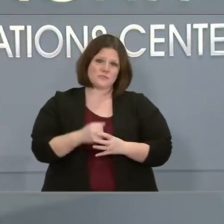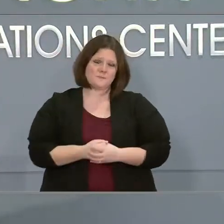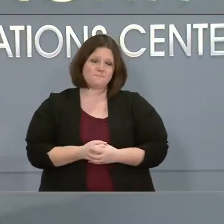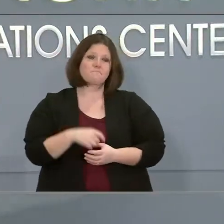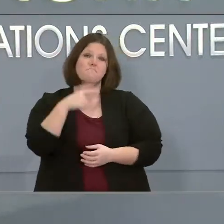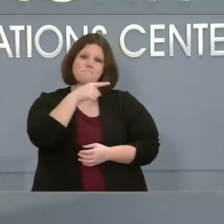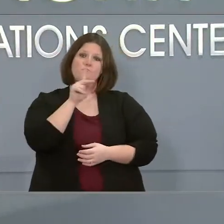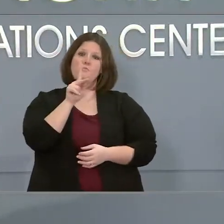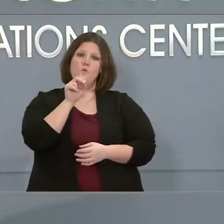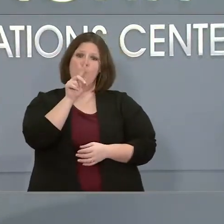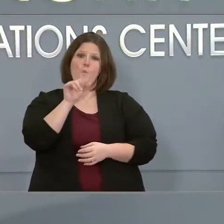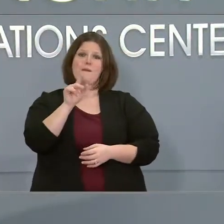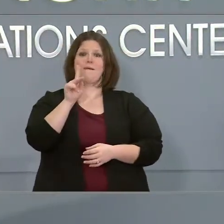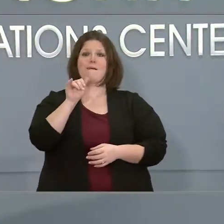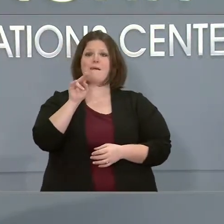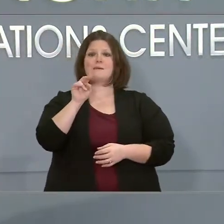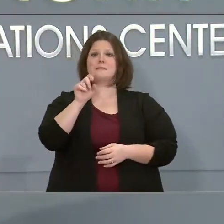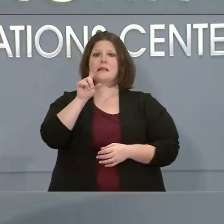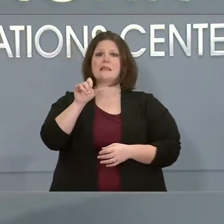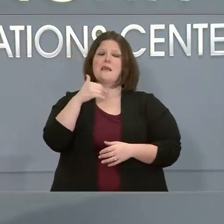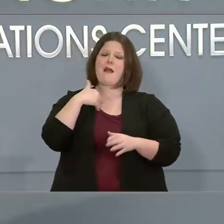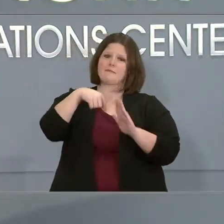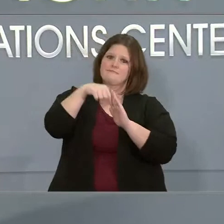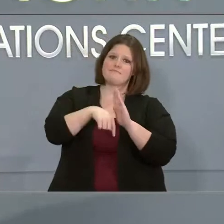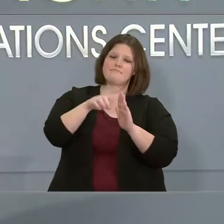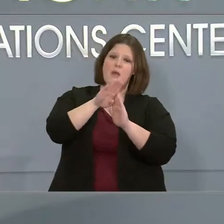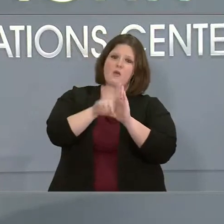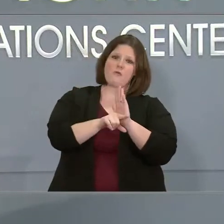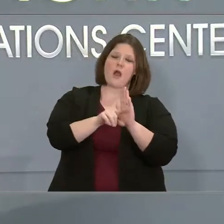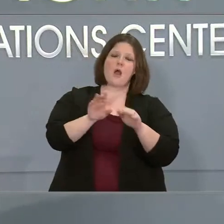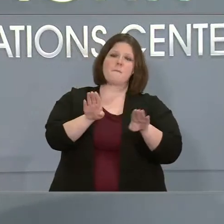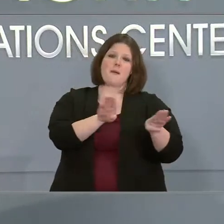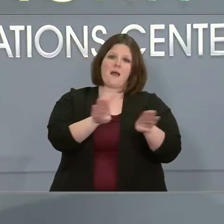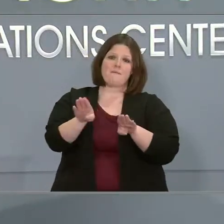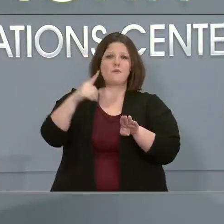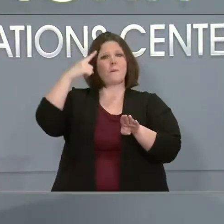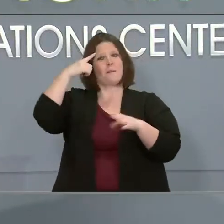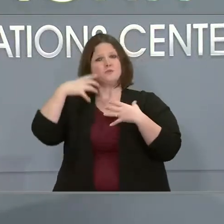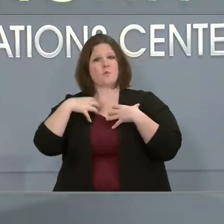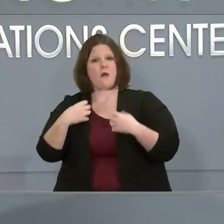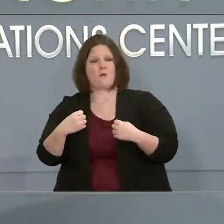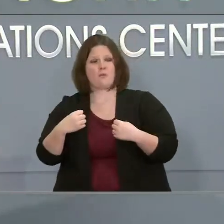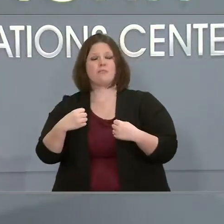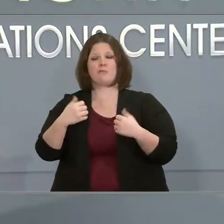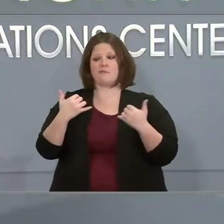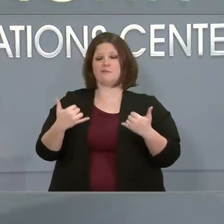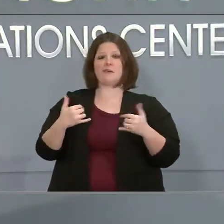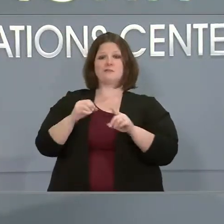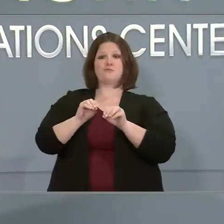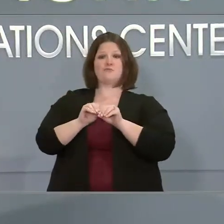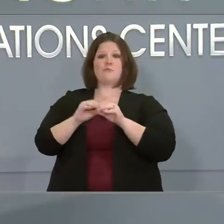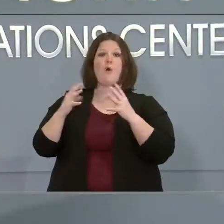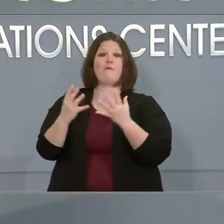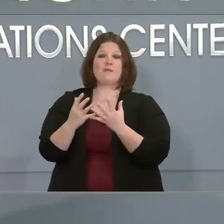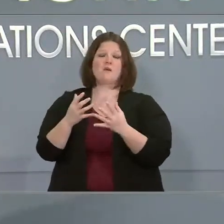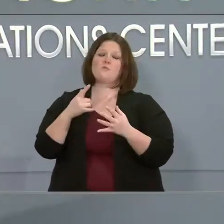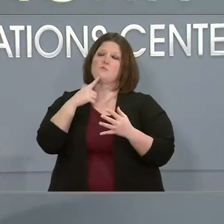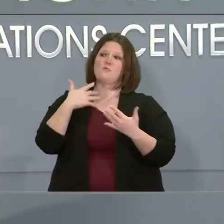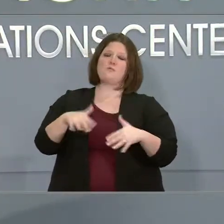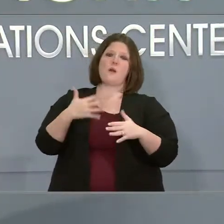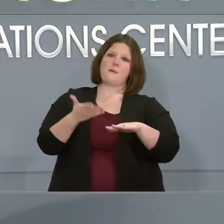extensive background in behavioral and mental health, and we know that this pandemic has caused